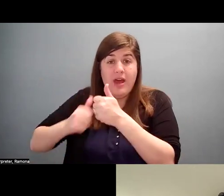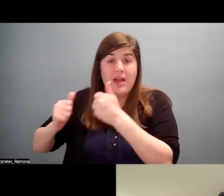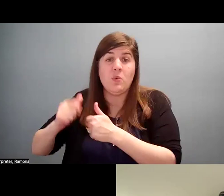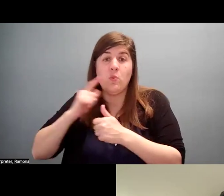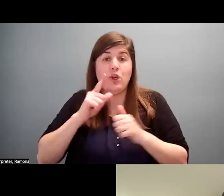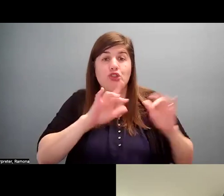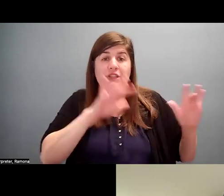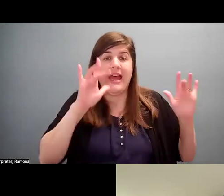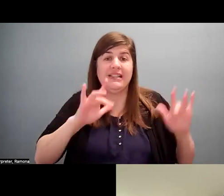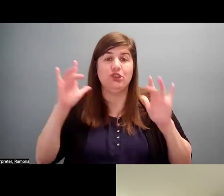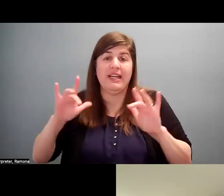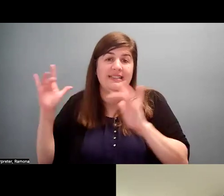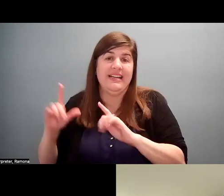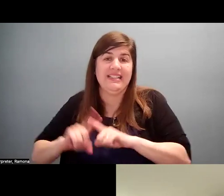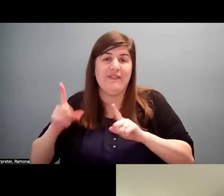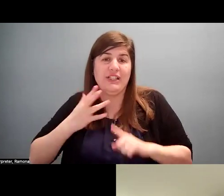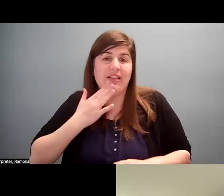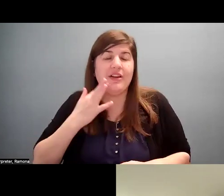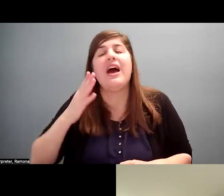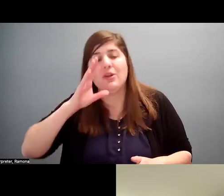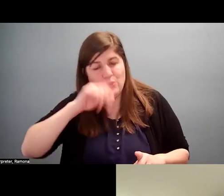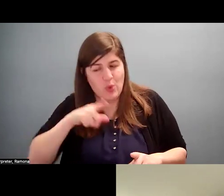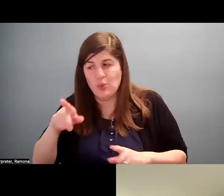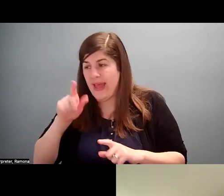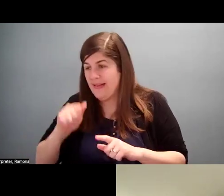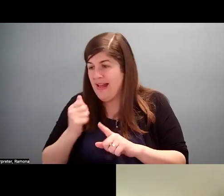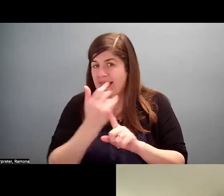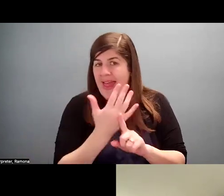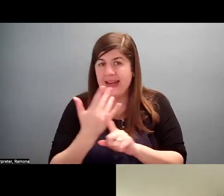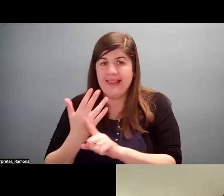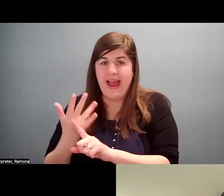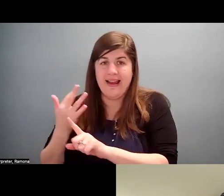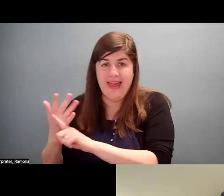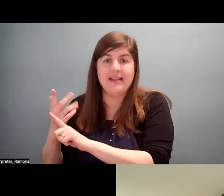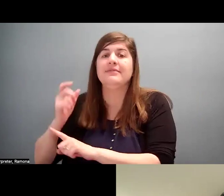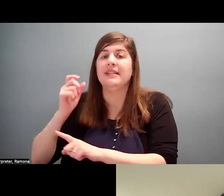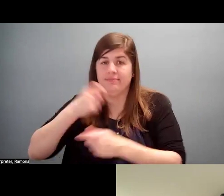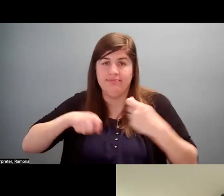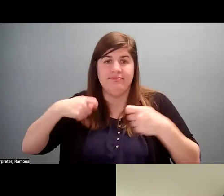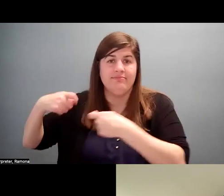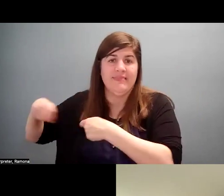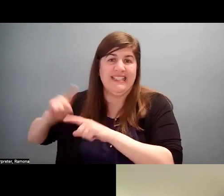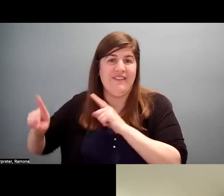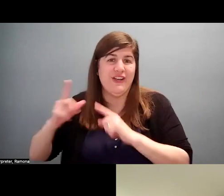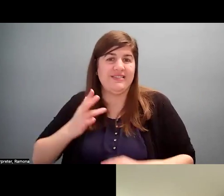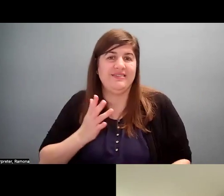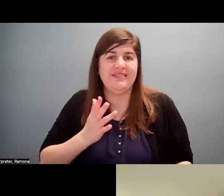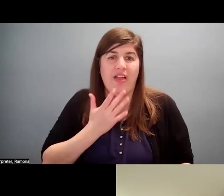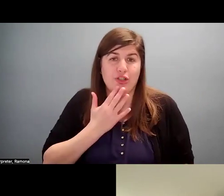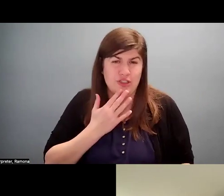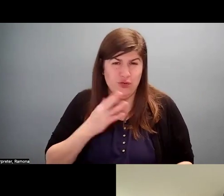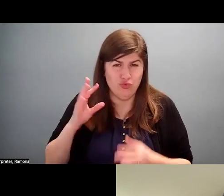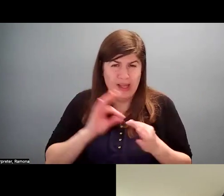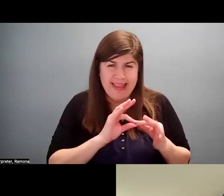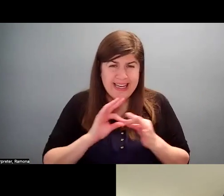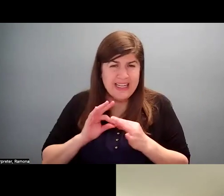I know you can make like you can light different elements on fire and make different colors of flame Yeah. too, which is fun. Is that related at all